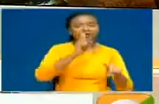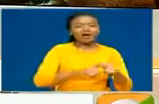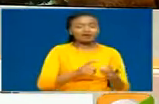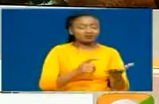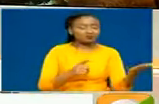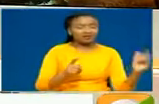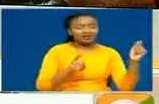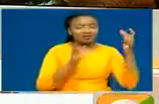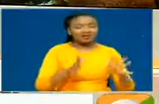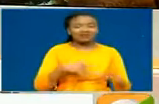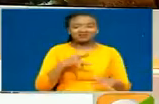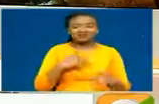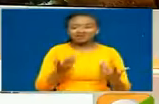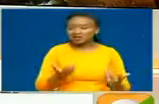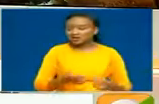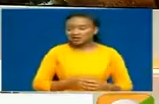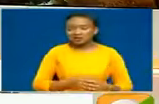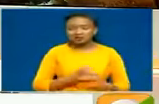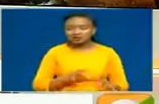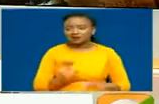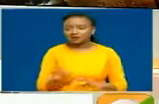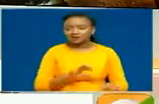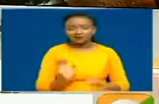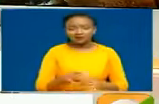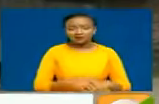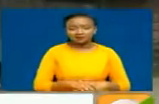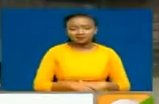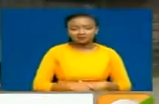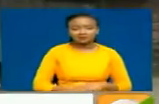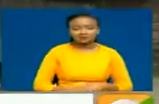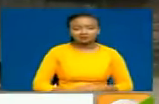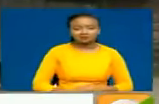draining pockets of ordinary Kenyans.